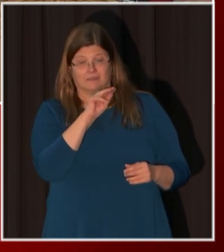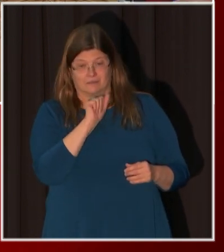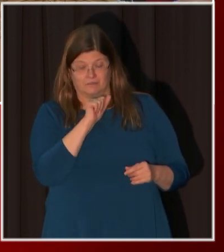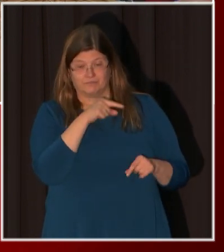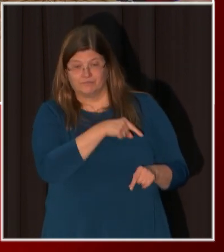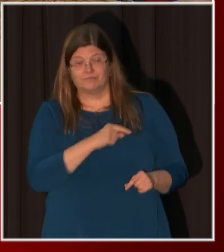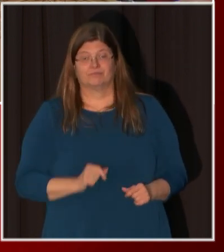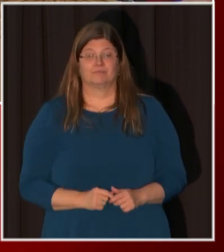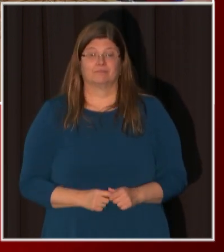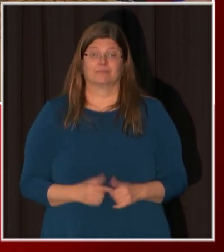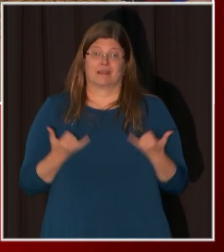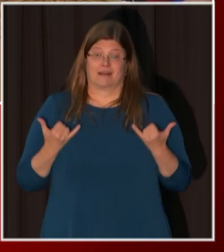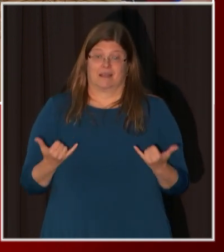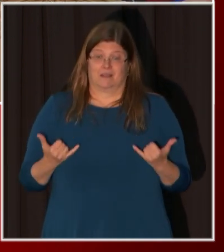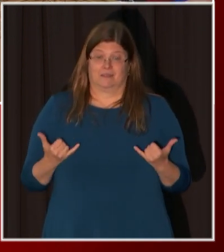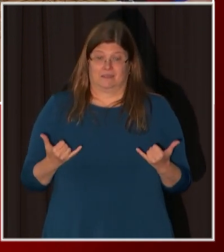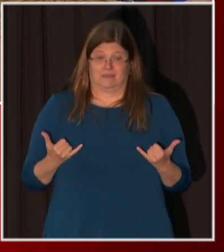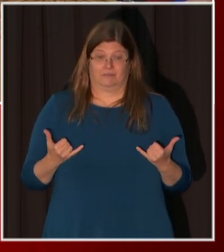medical surge update.